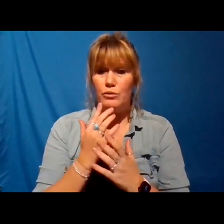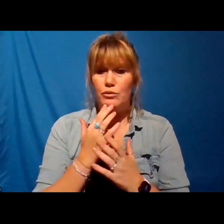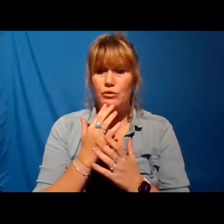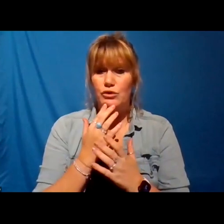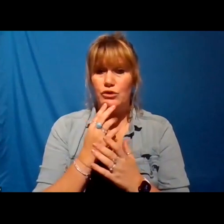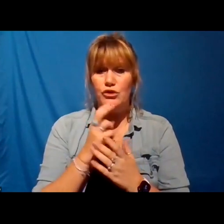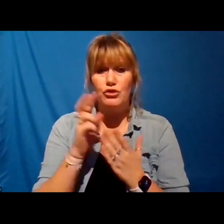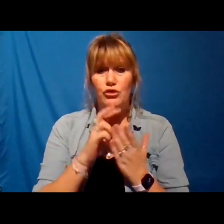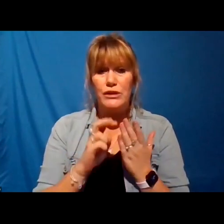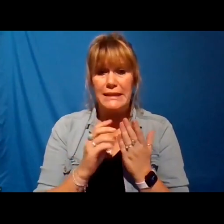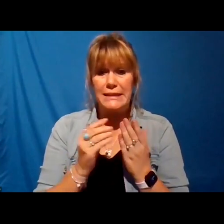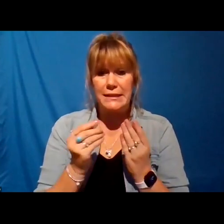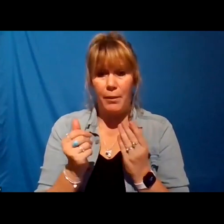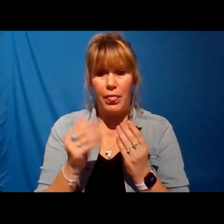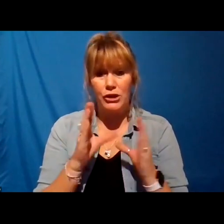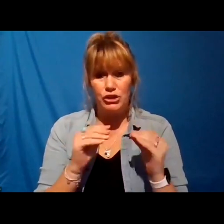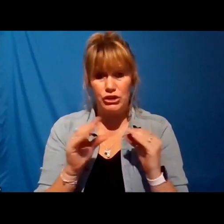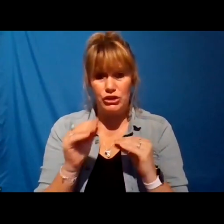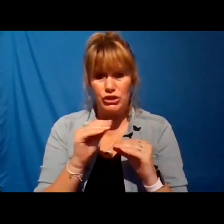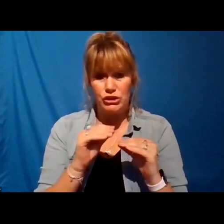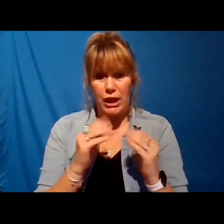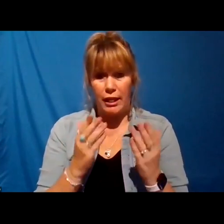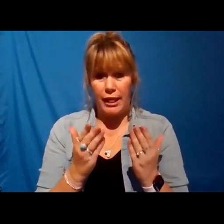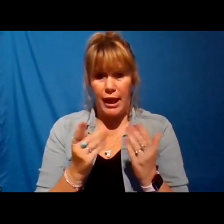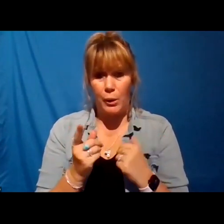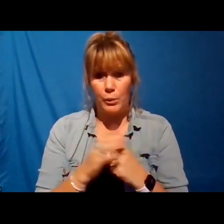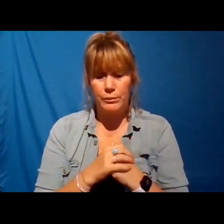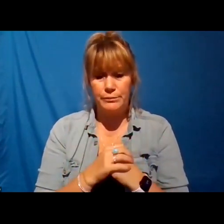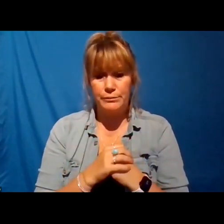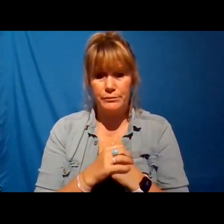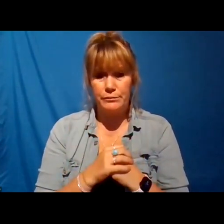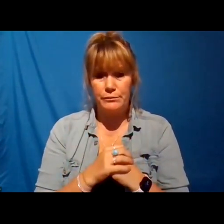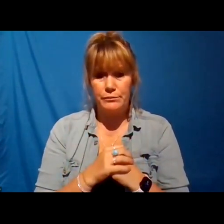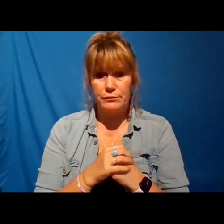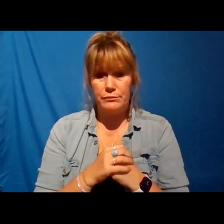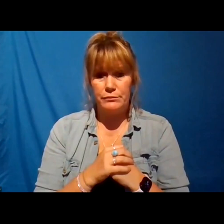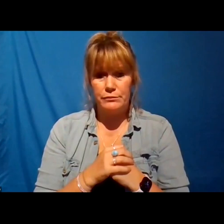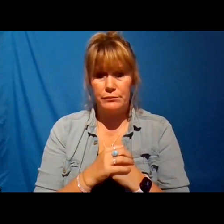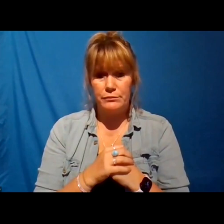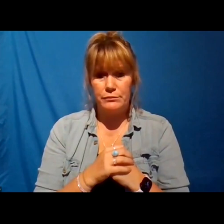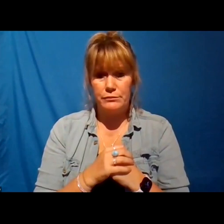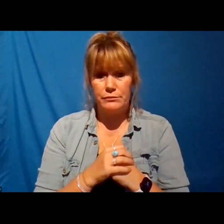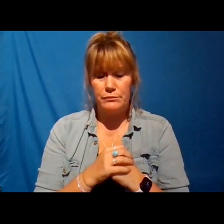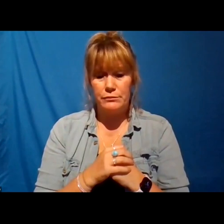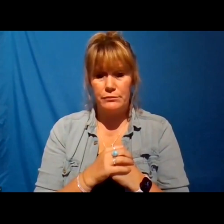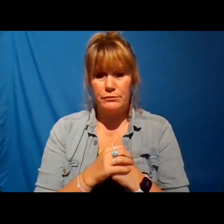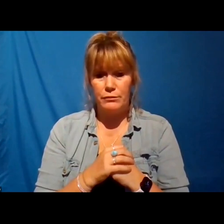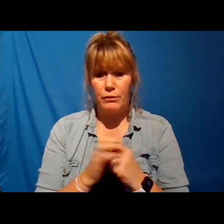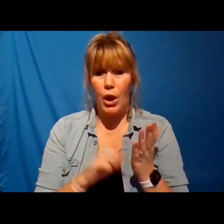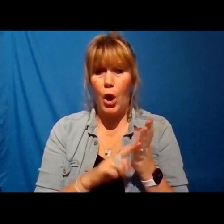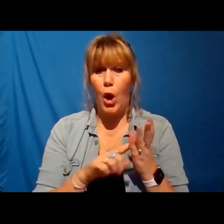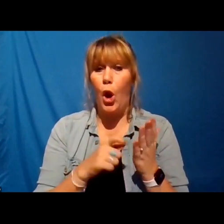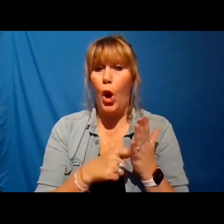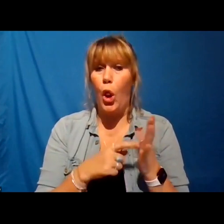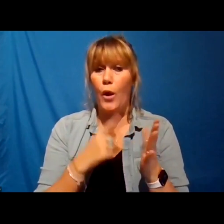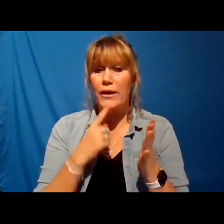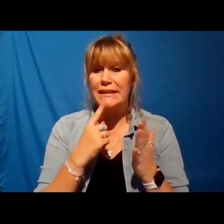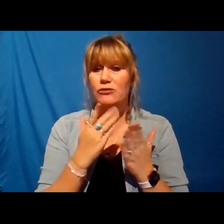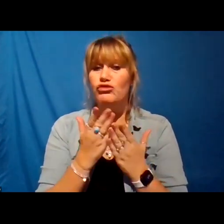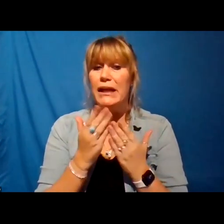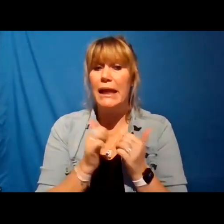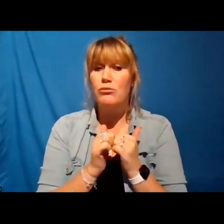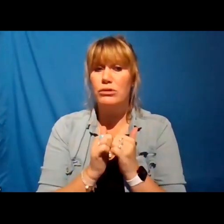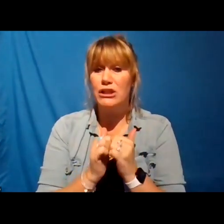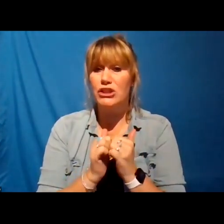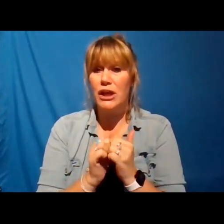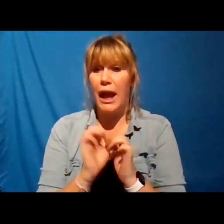comments. And Laura says, I really appreciate your scholarship.